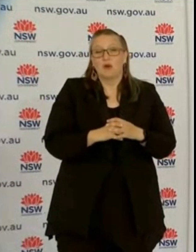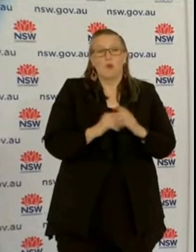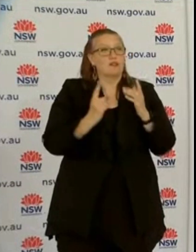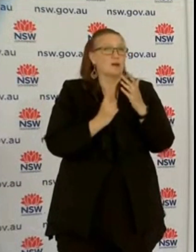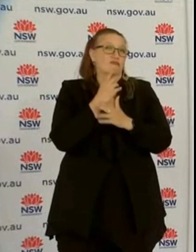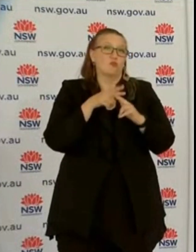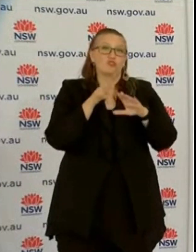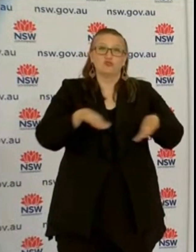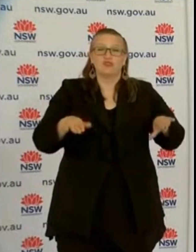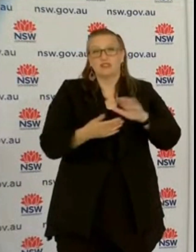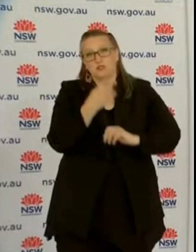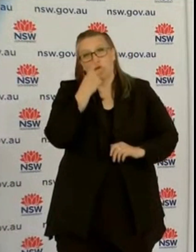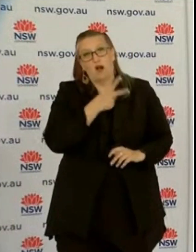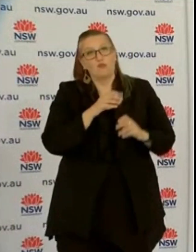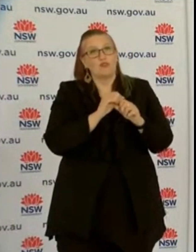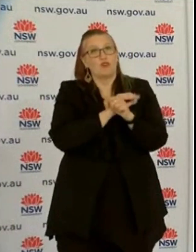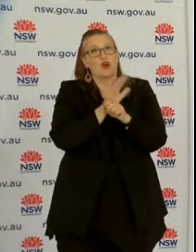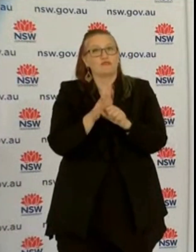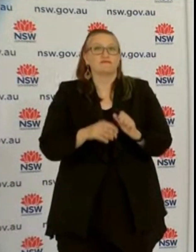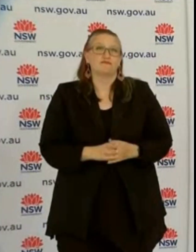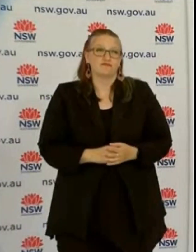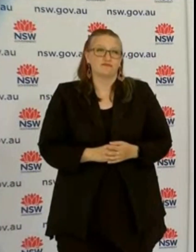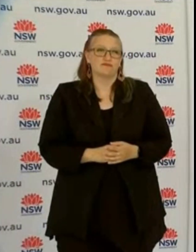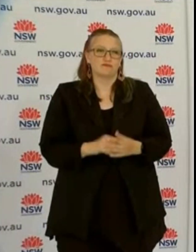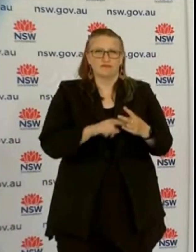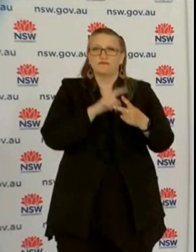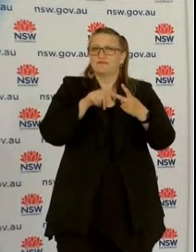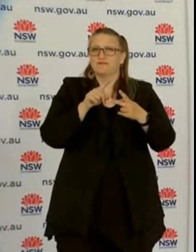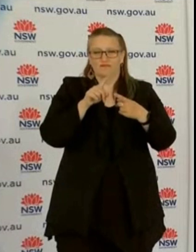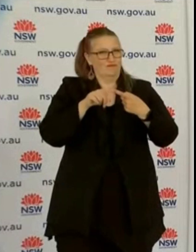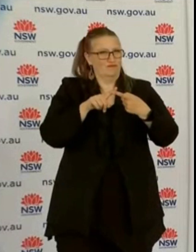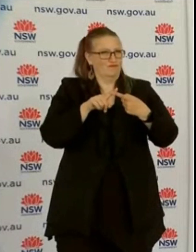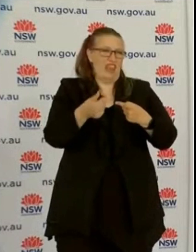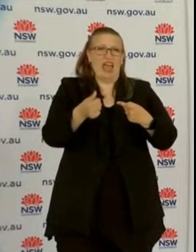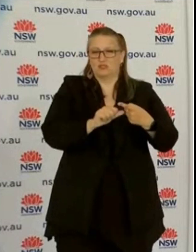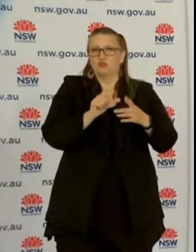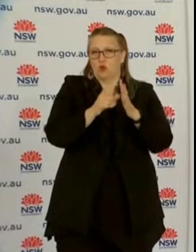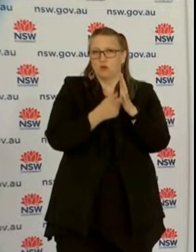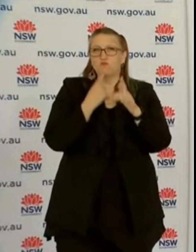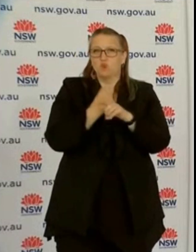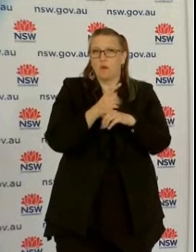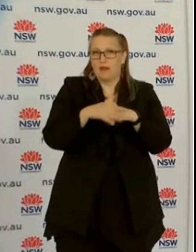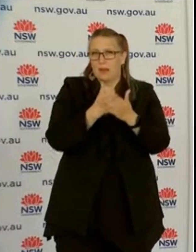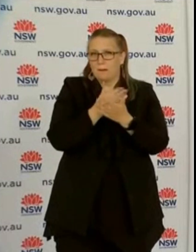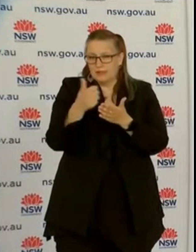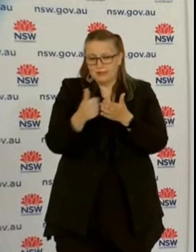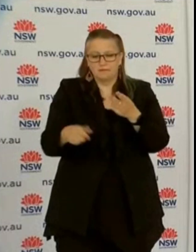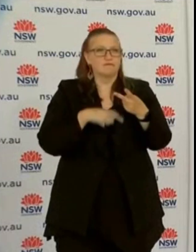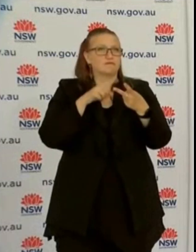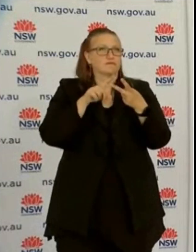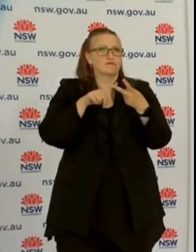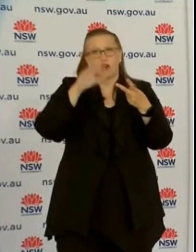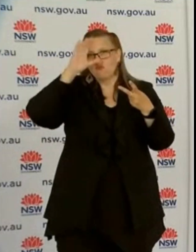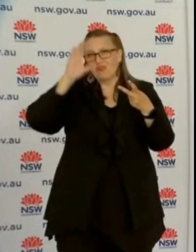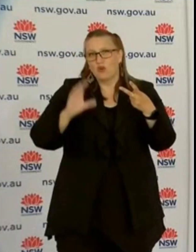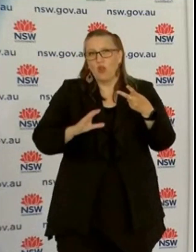update. The Deputy Premier will talk about the regions, and as we foreshadowed, we'll be talking about what it means, what the future of